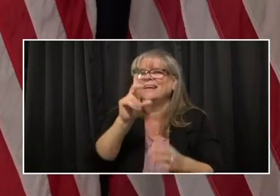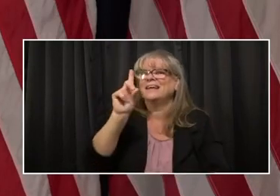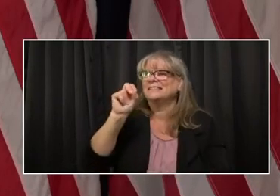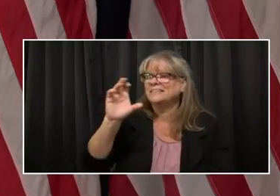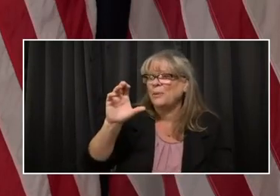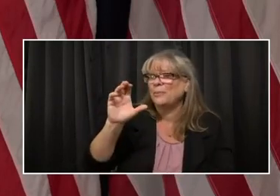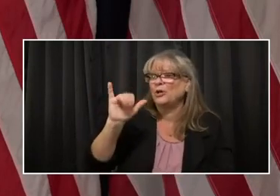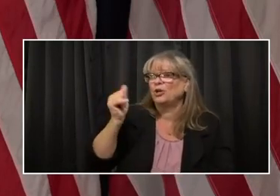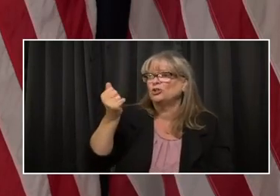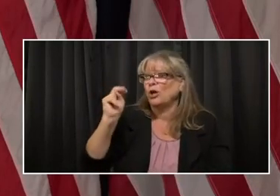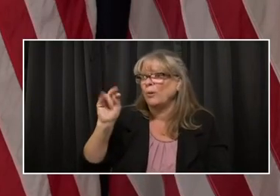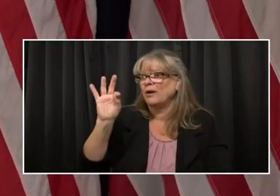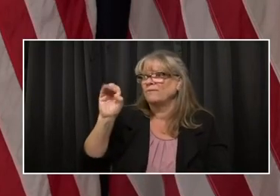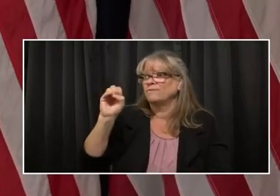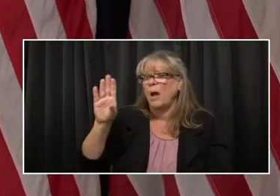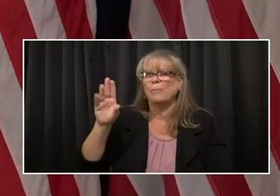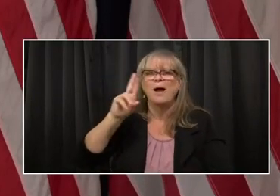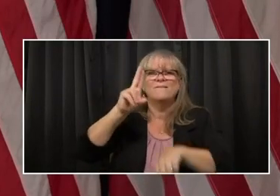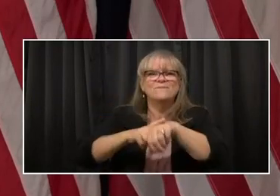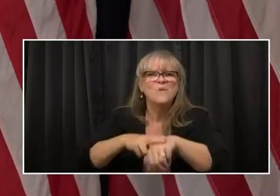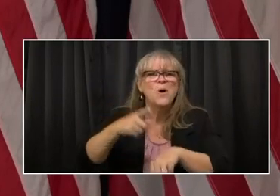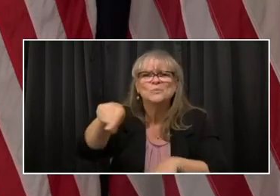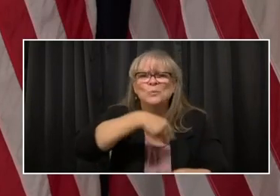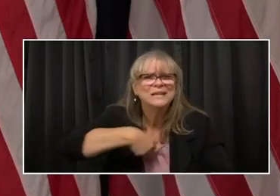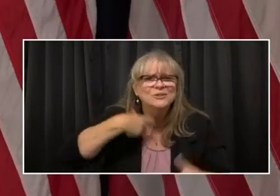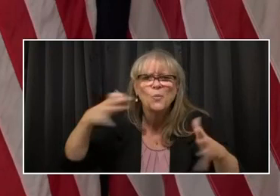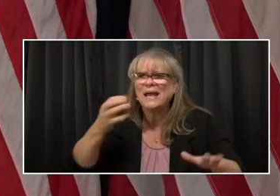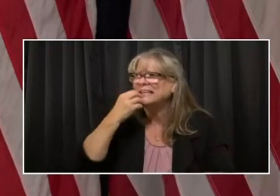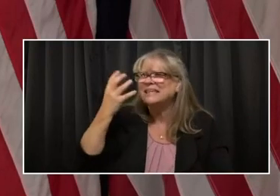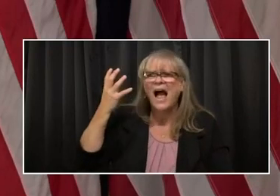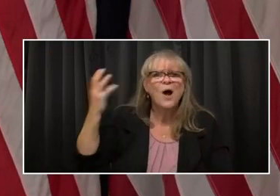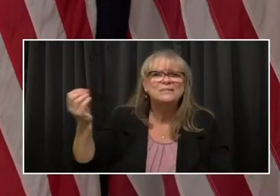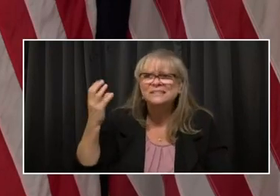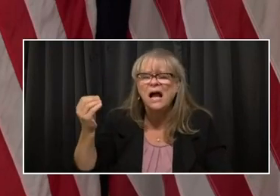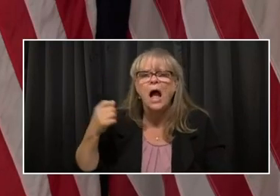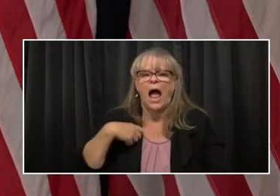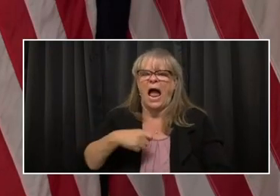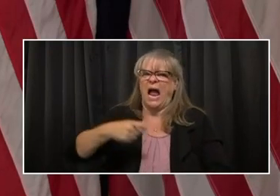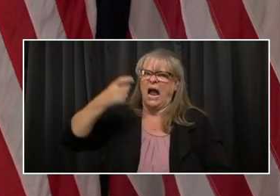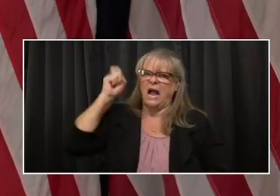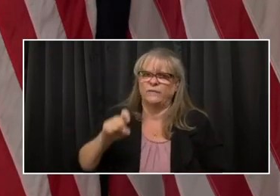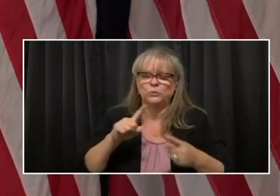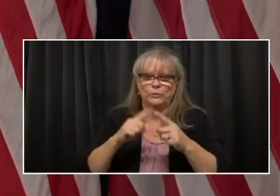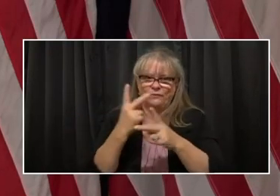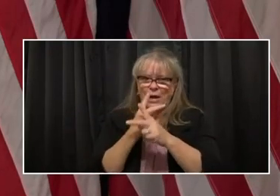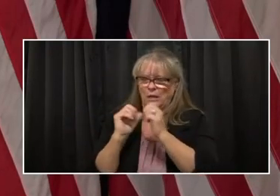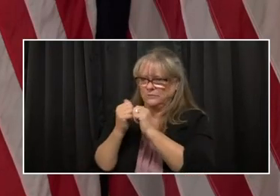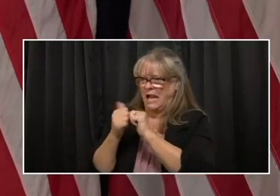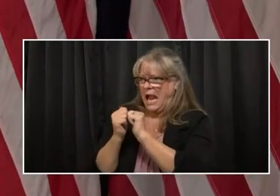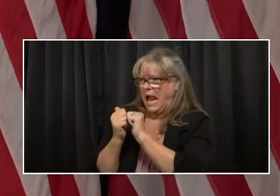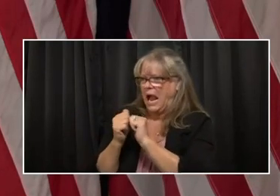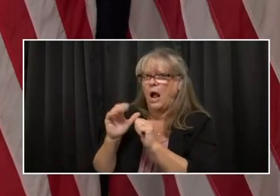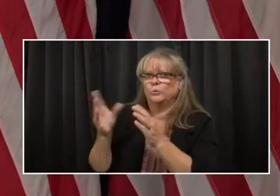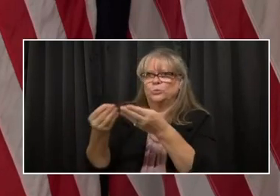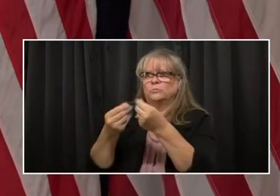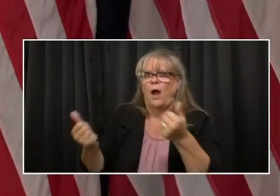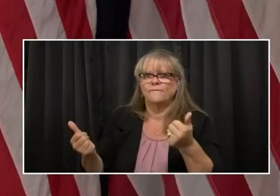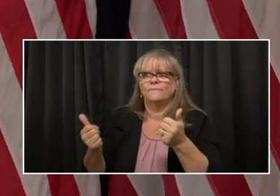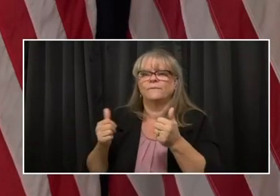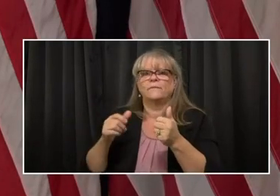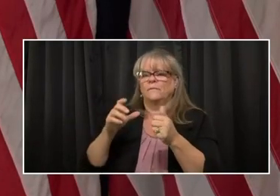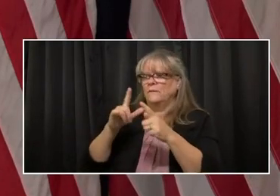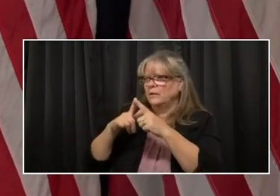likely to want to dine outdoors. So we're figuring out ways to do that. We're figuring out ways that we could be safer indoors with